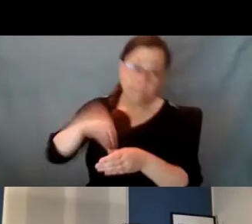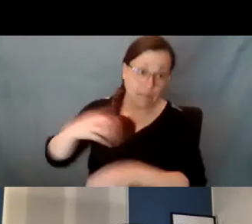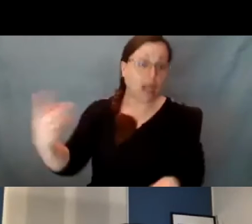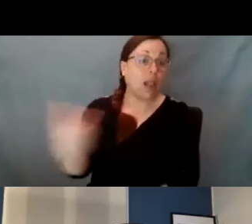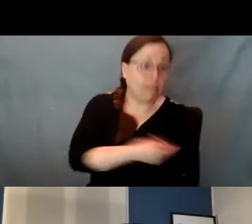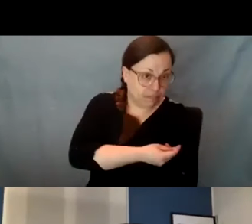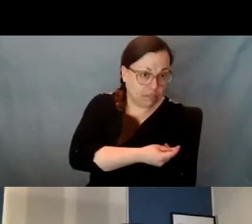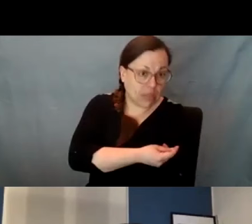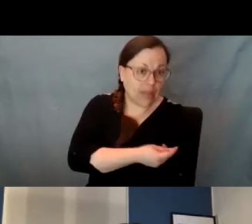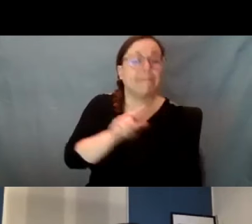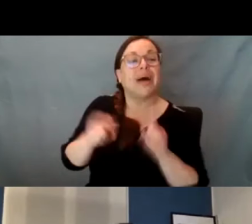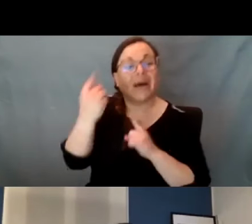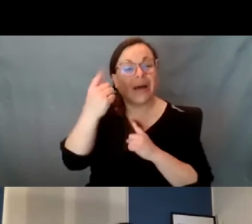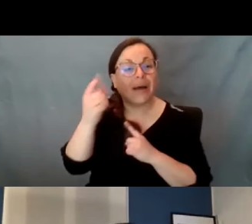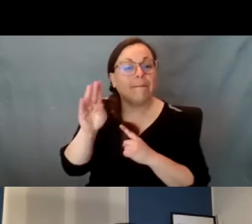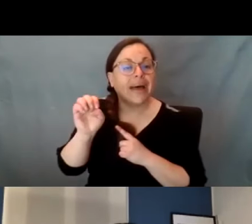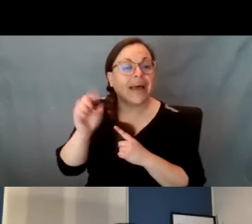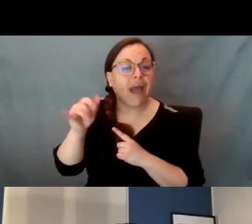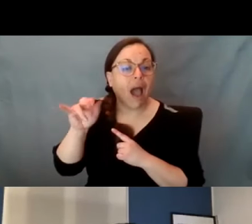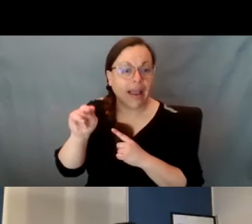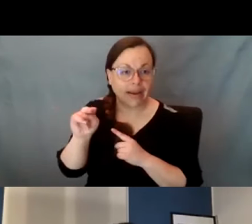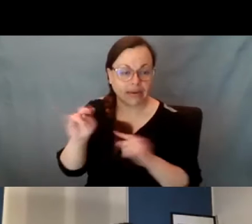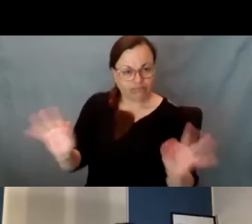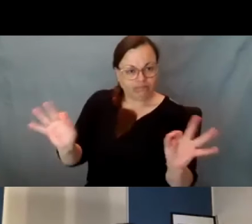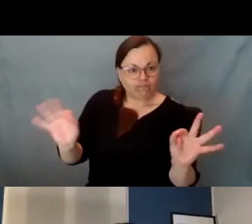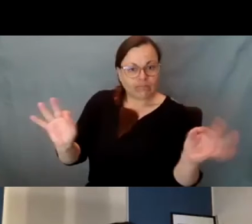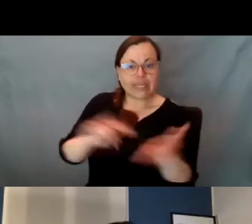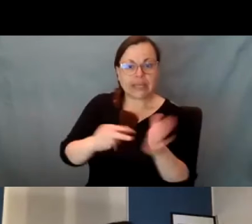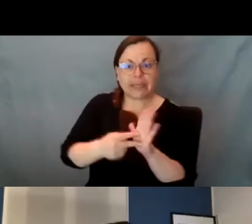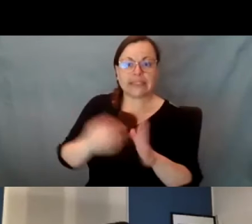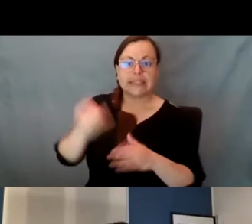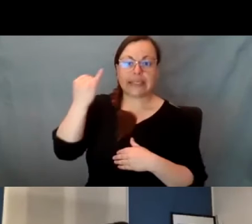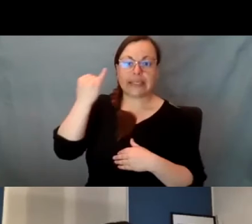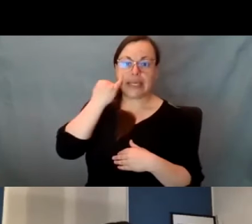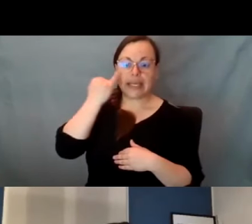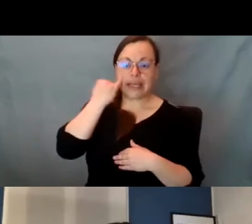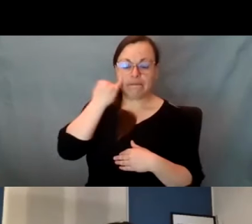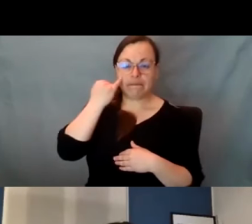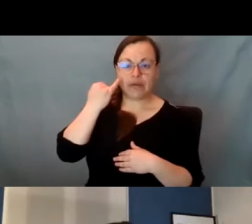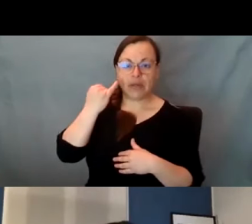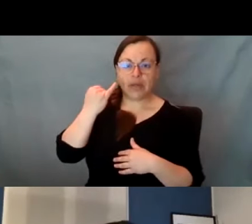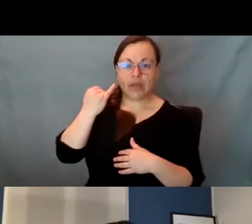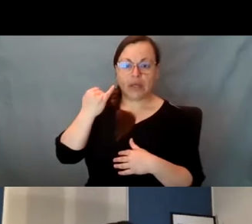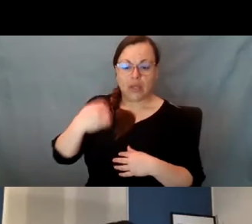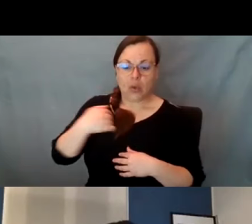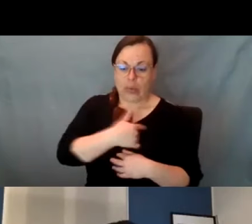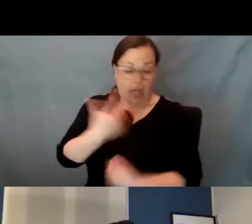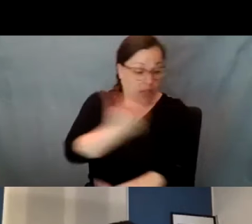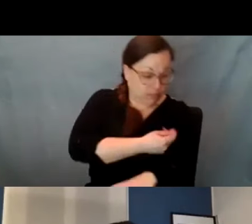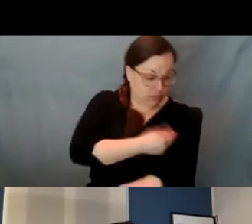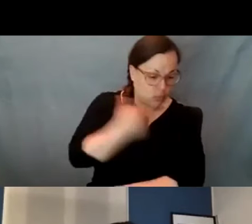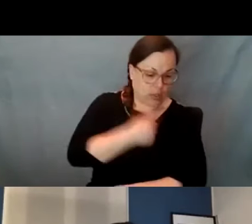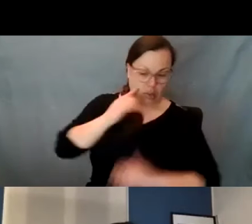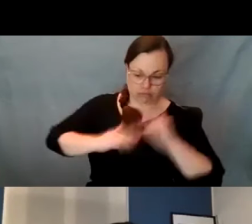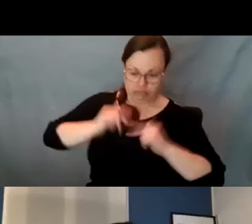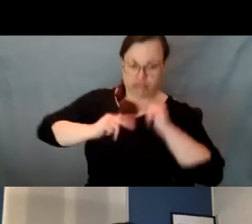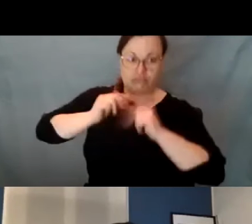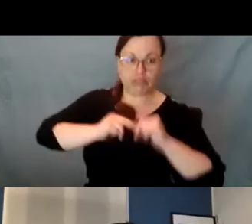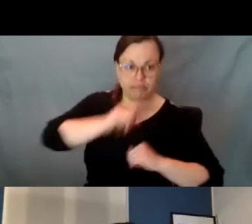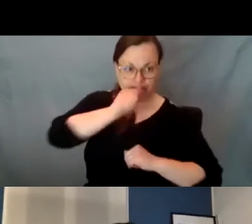that benign virus. It's like it's the virus wearing the hat of the other virus we want to be prevented against with. And